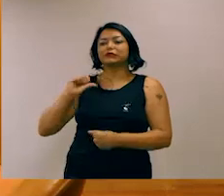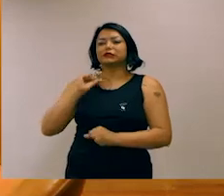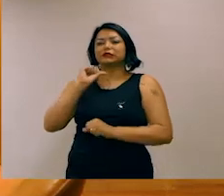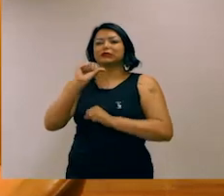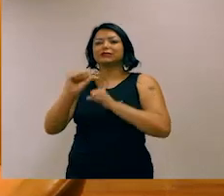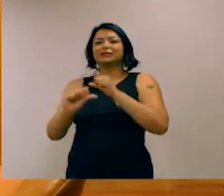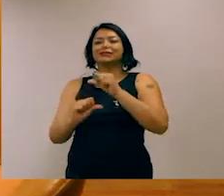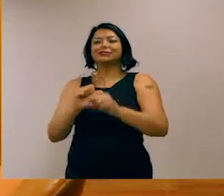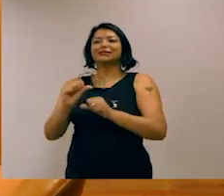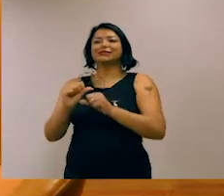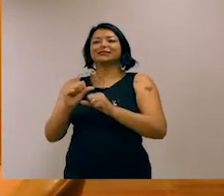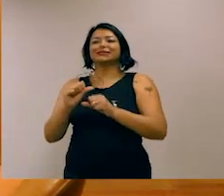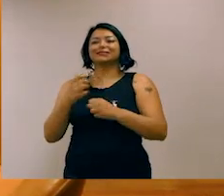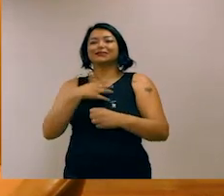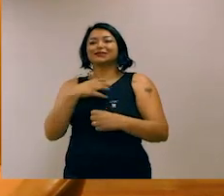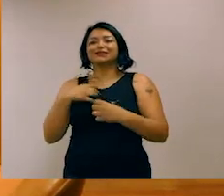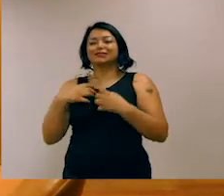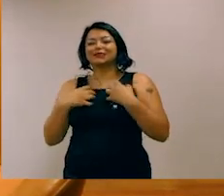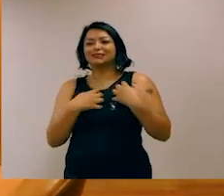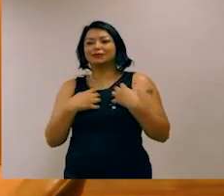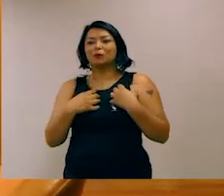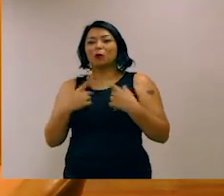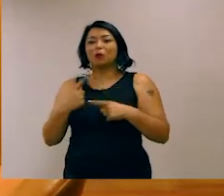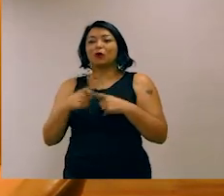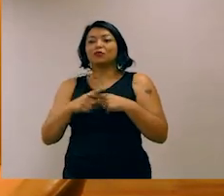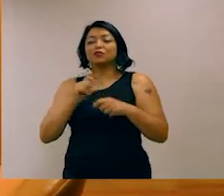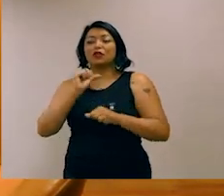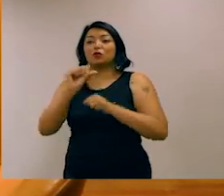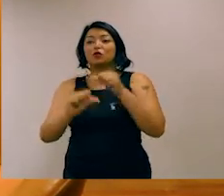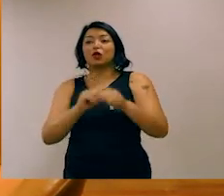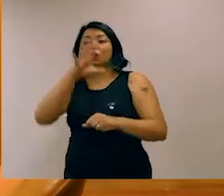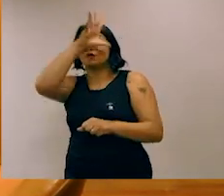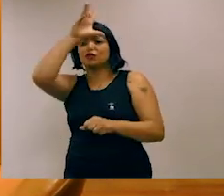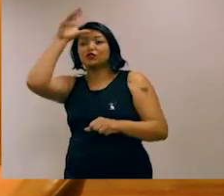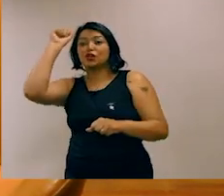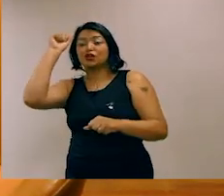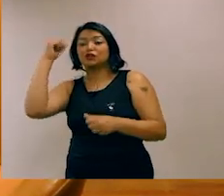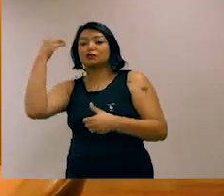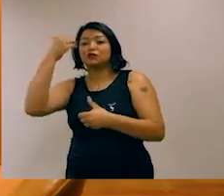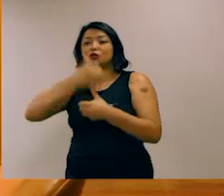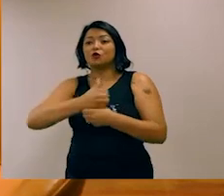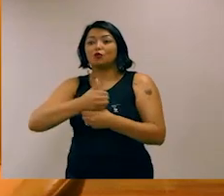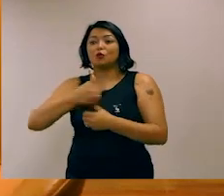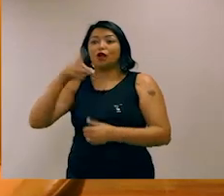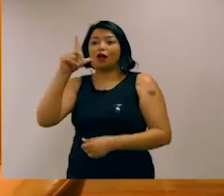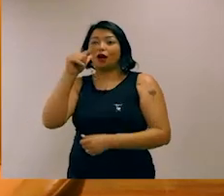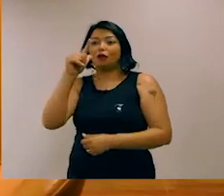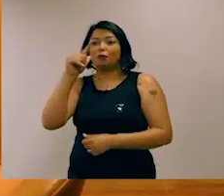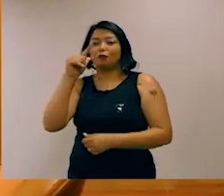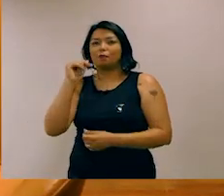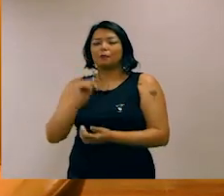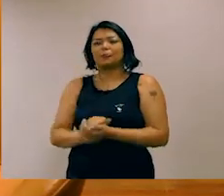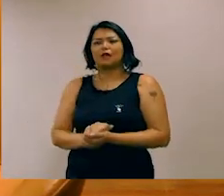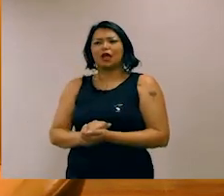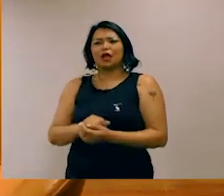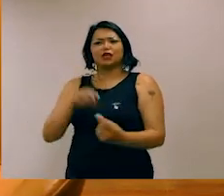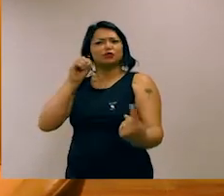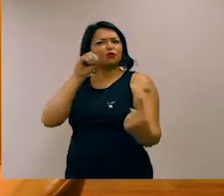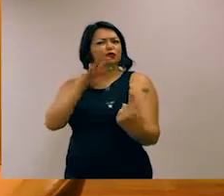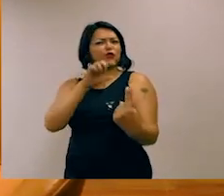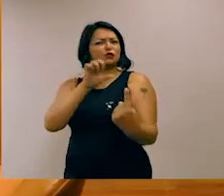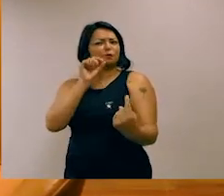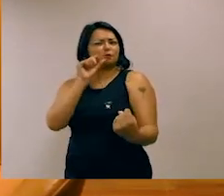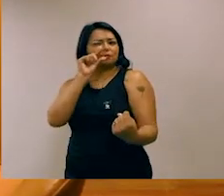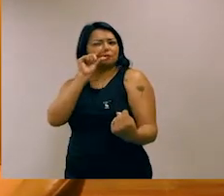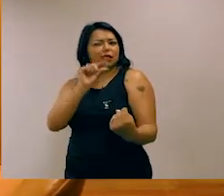want to drink soda. Now notice these are very, very subtle interventions, subtle treatments. And some of you may think